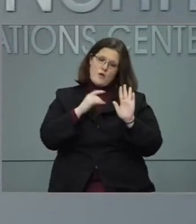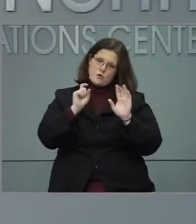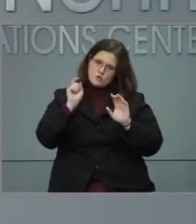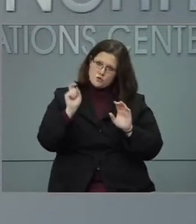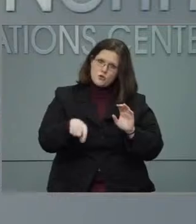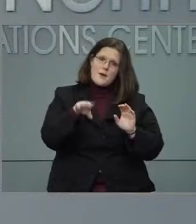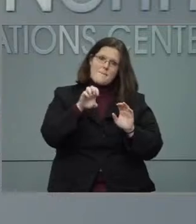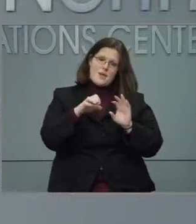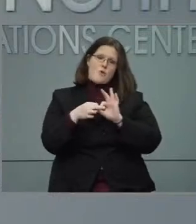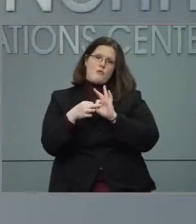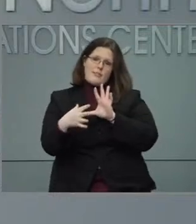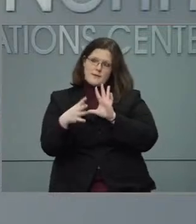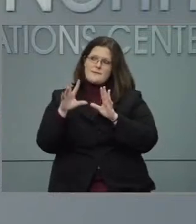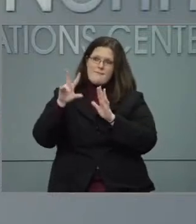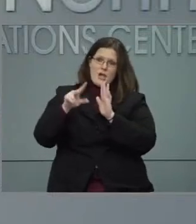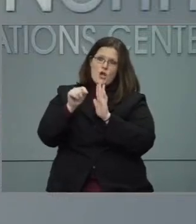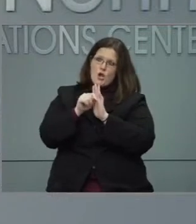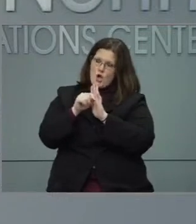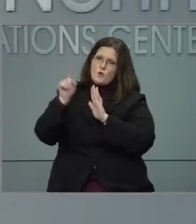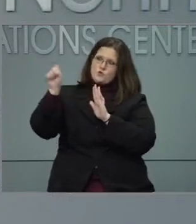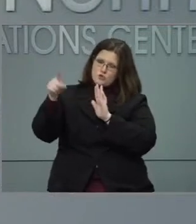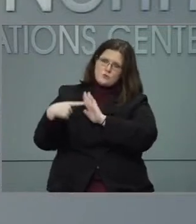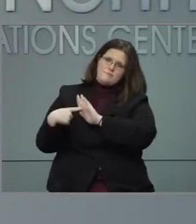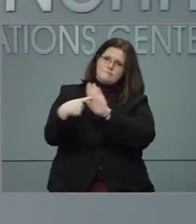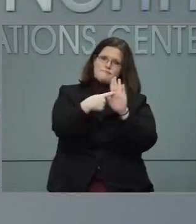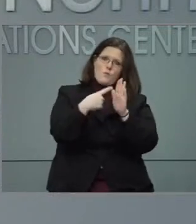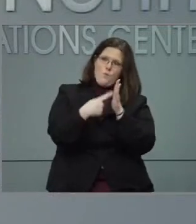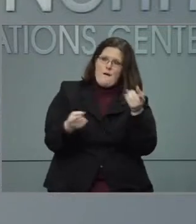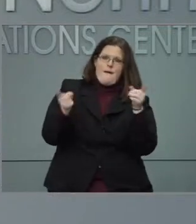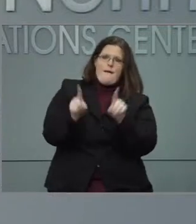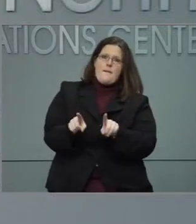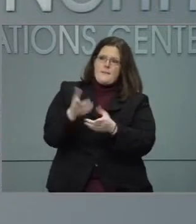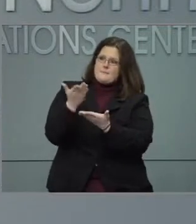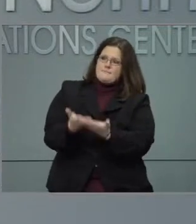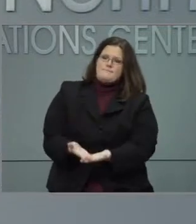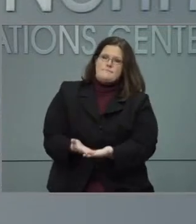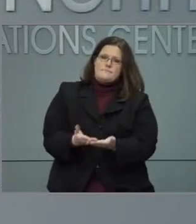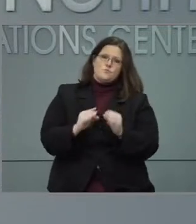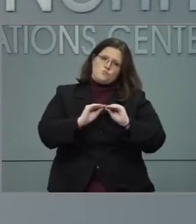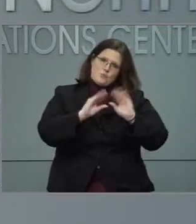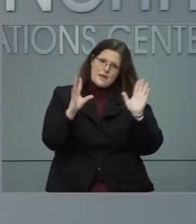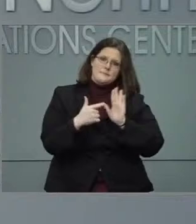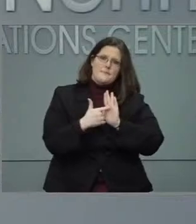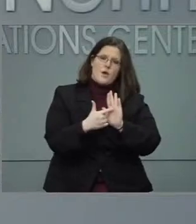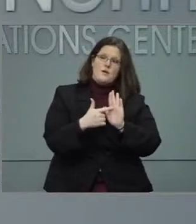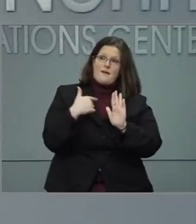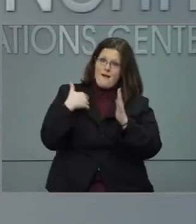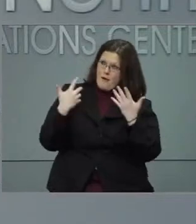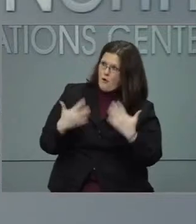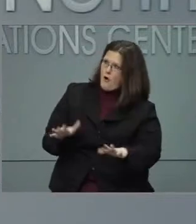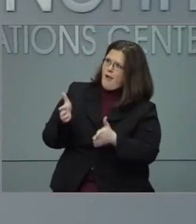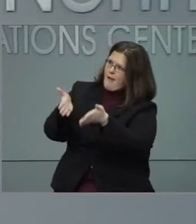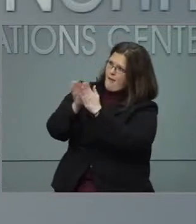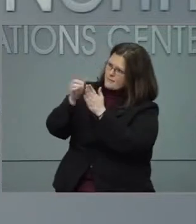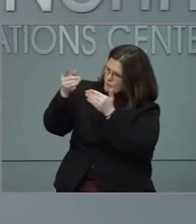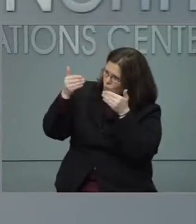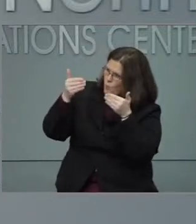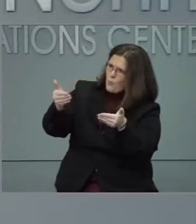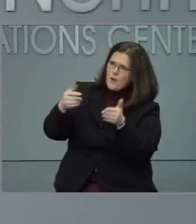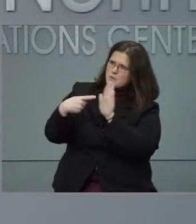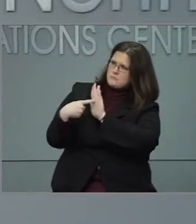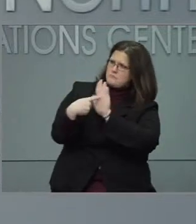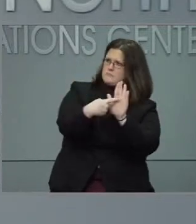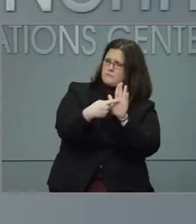be released as quickly as possible, and I have called for that. I also know